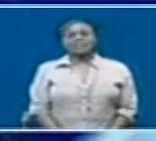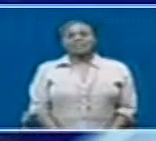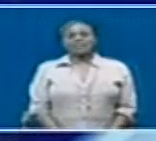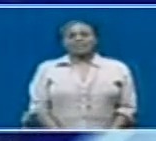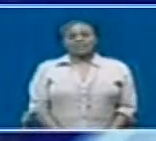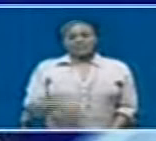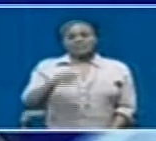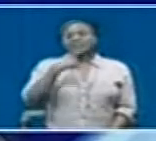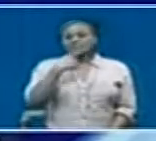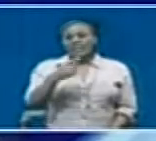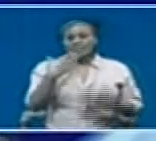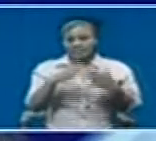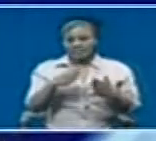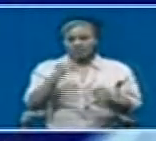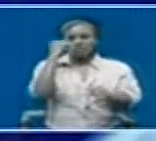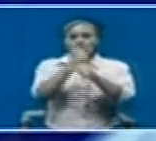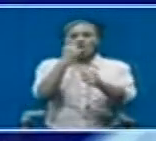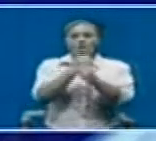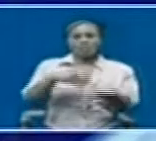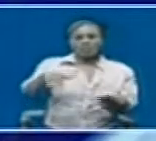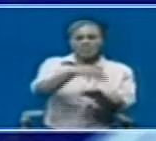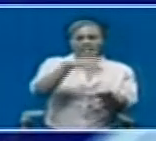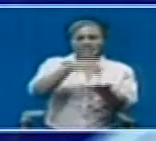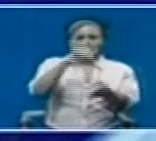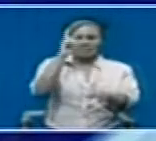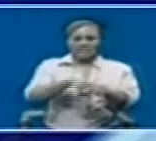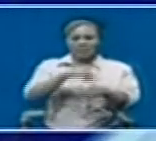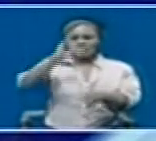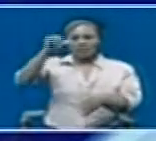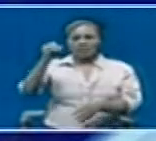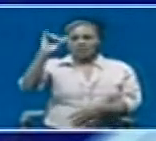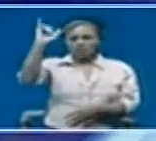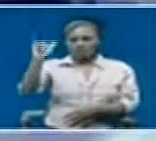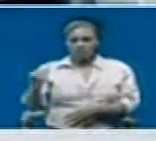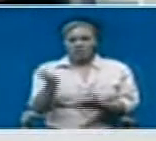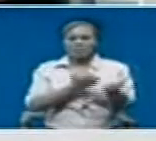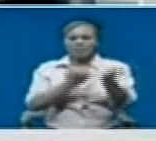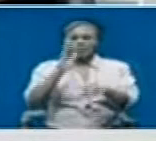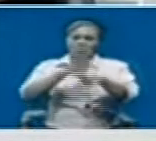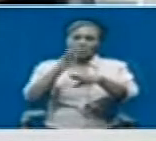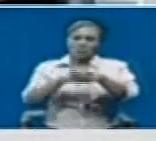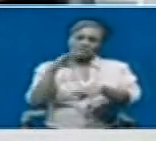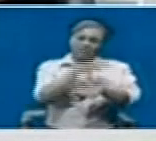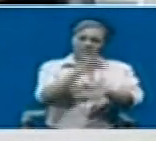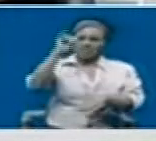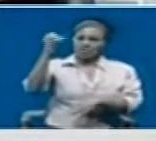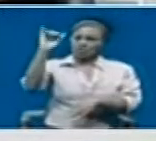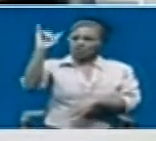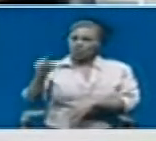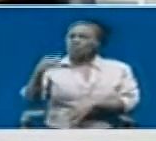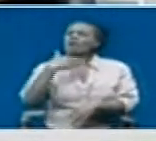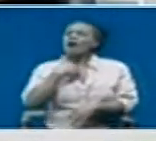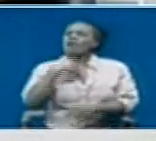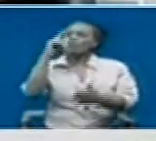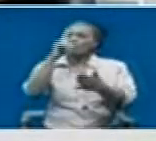Well, as you can already tell, it's job center time, and Joy Doreen Bira is in our business studio. A very good evening to you, Joy. What do you have for us